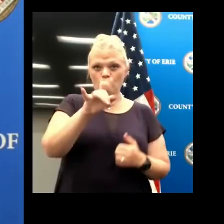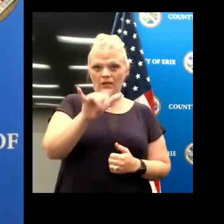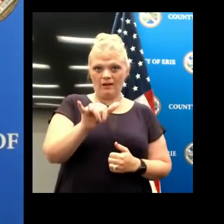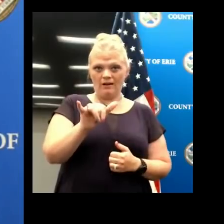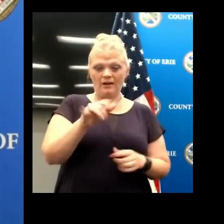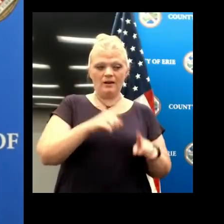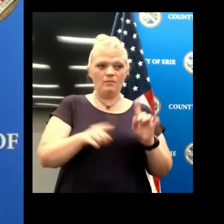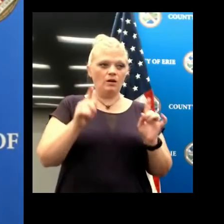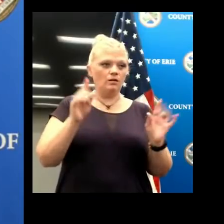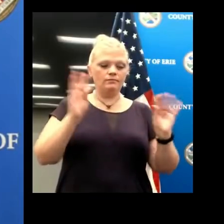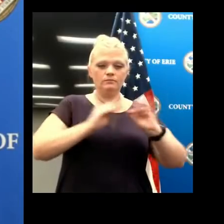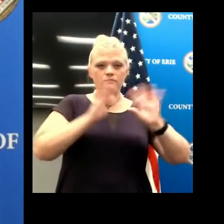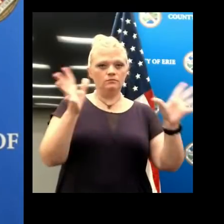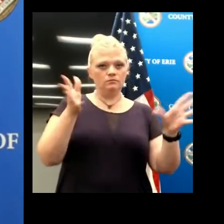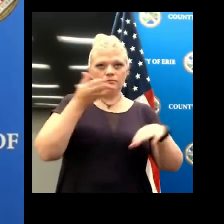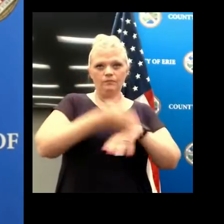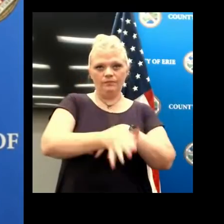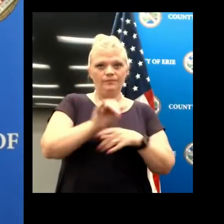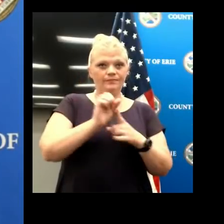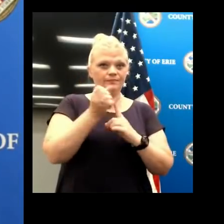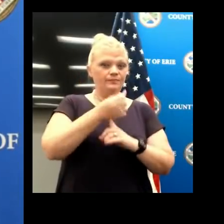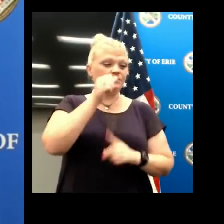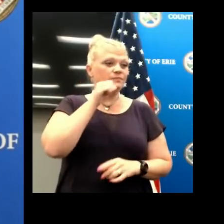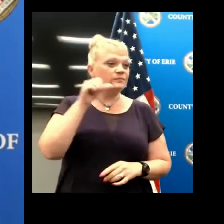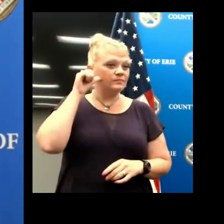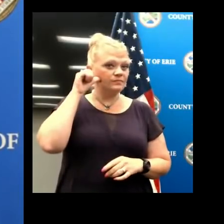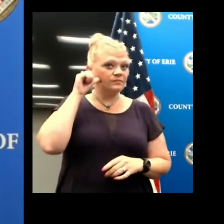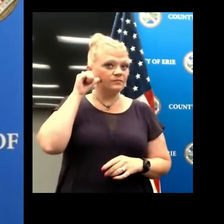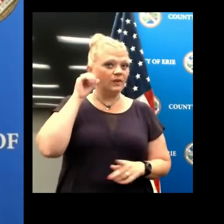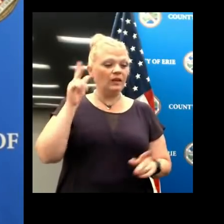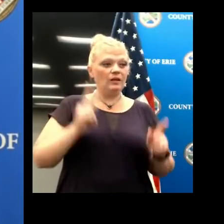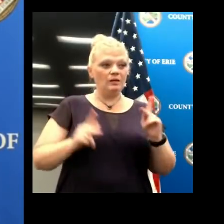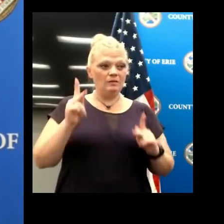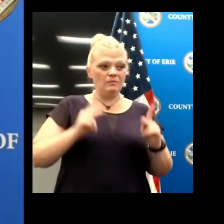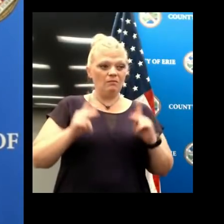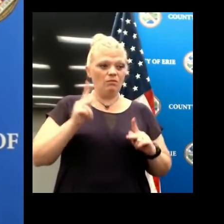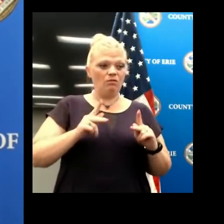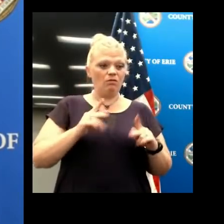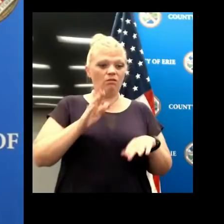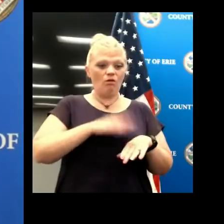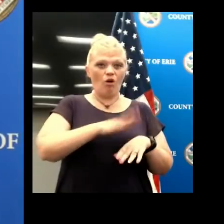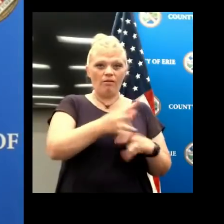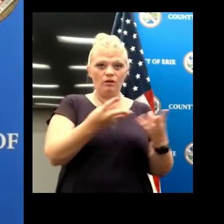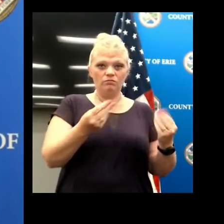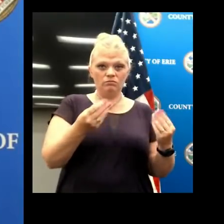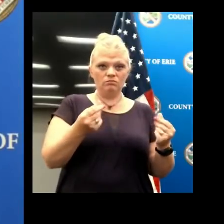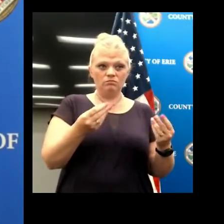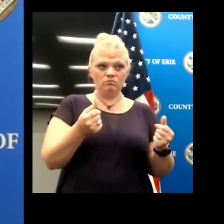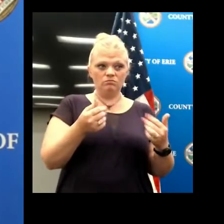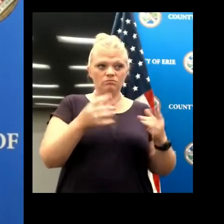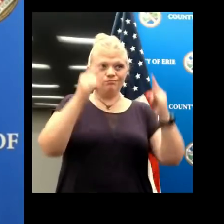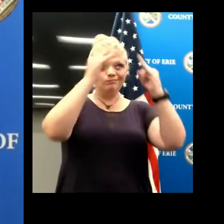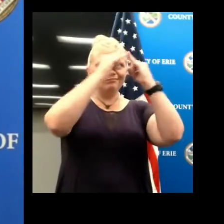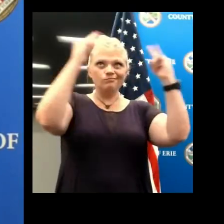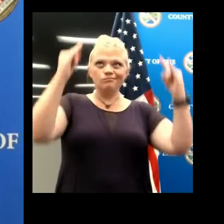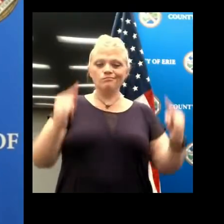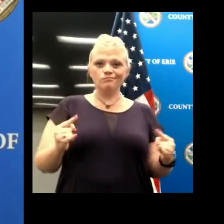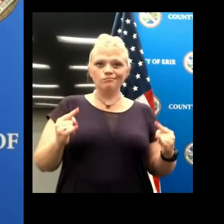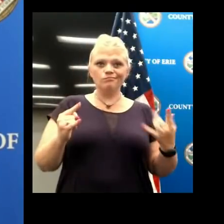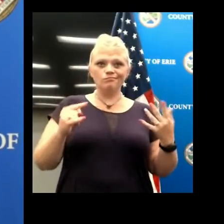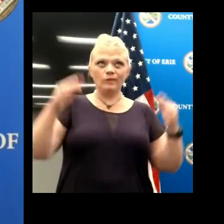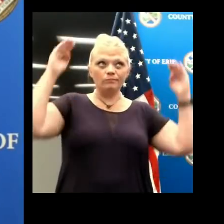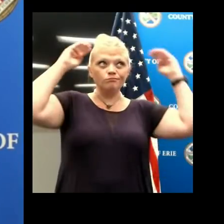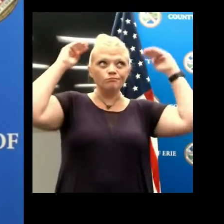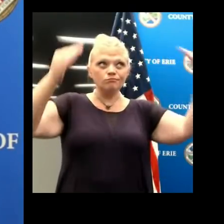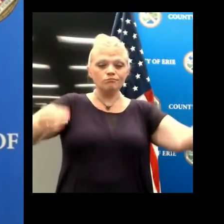But it's quite apparent after the incident in the video yesterday, there were people on the establishment's premises under their tent, under their awning,